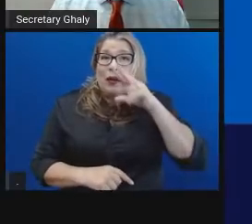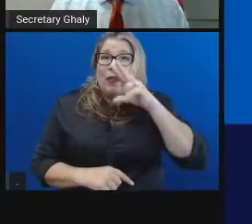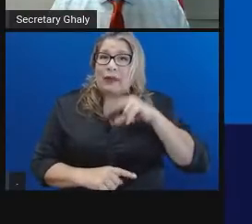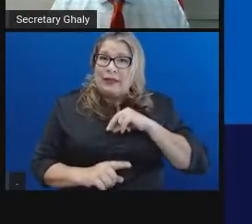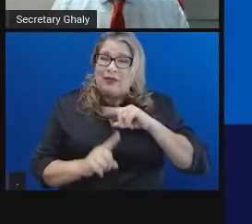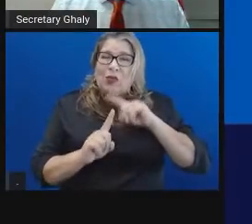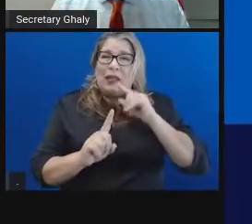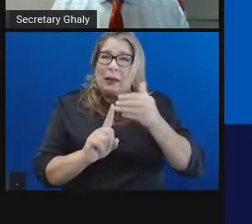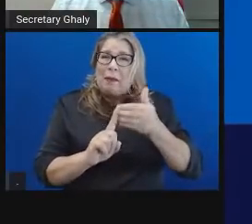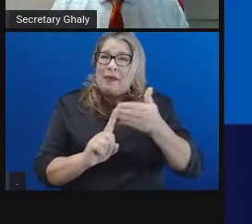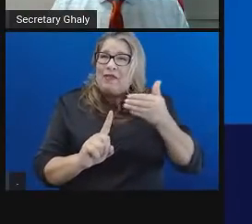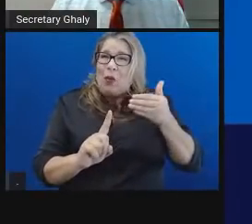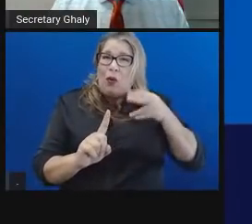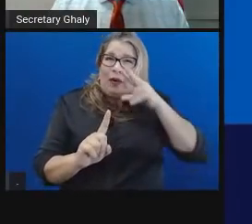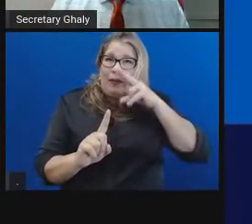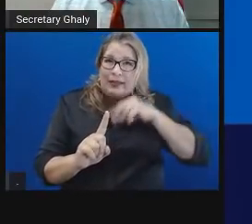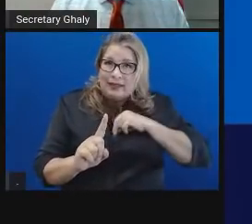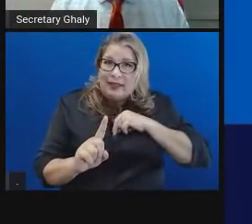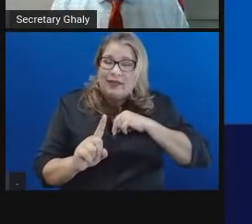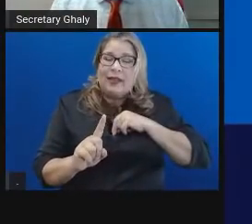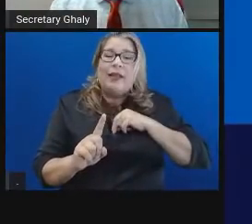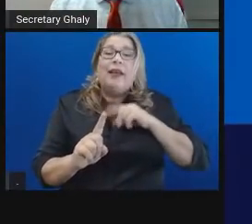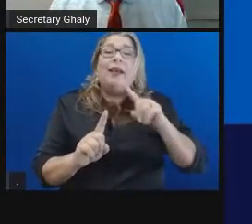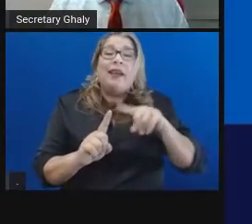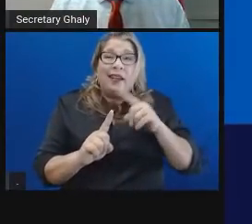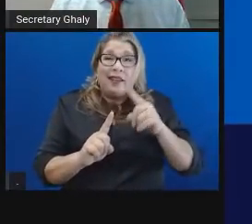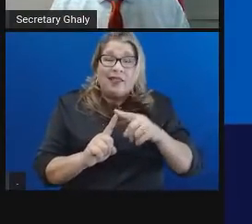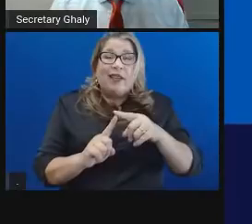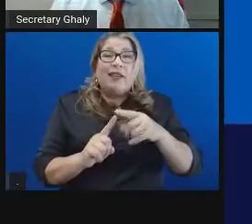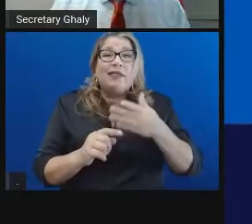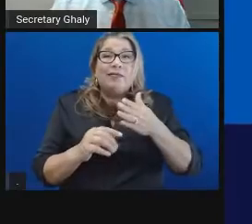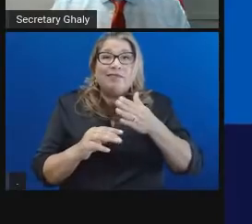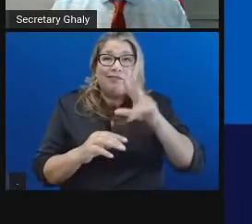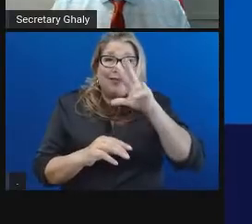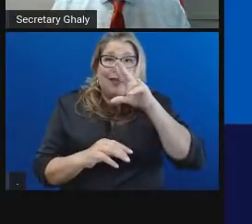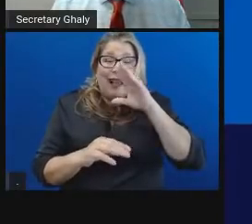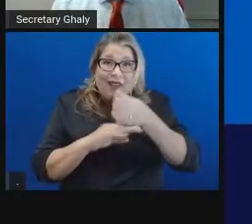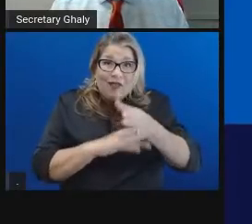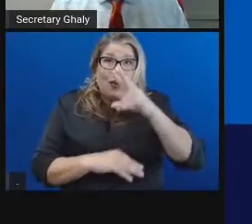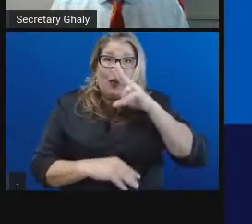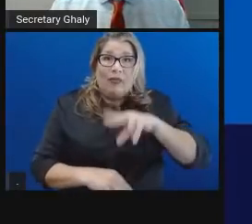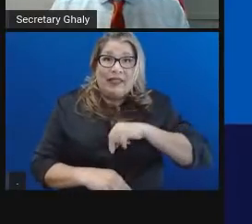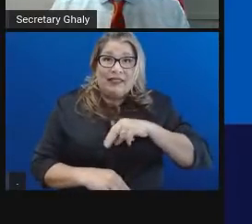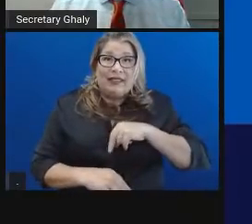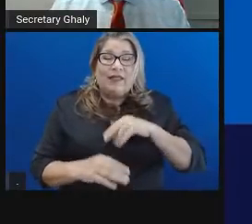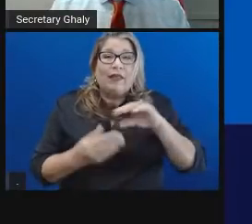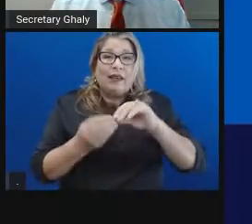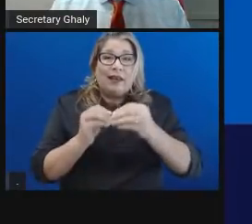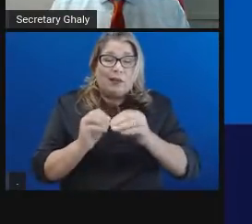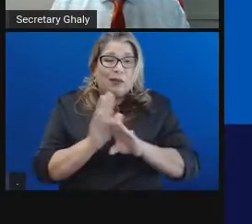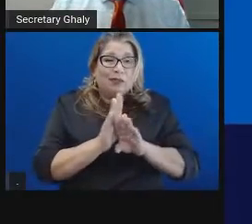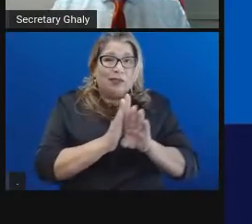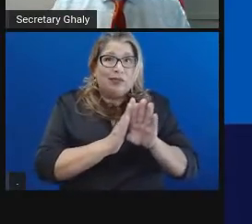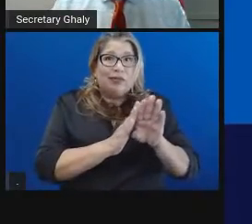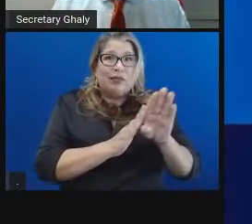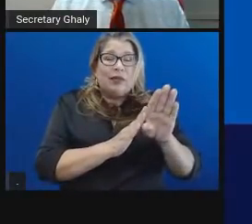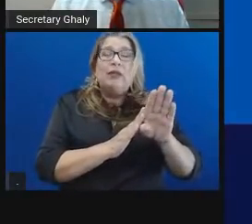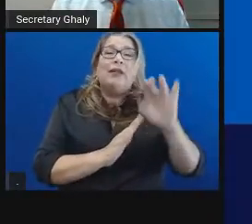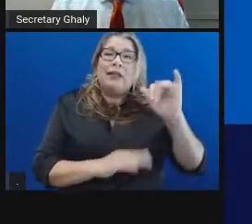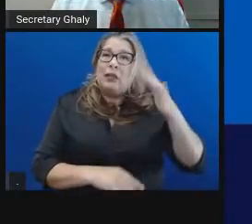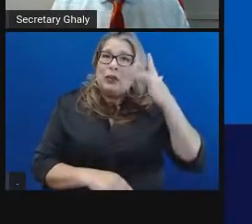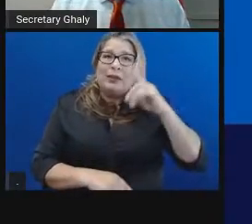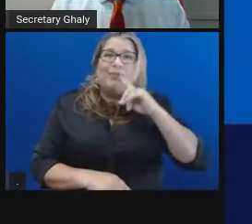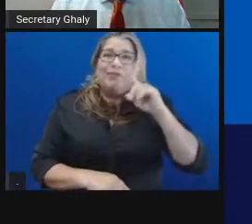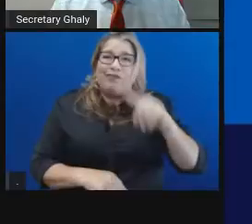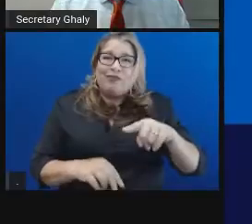Thanksgiving, punctuated by that post-Thanksgiving surge in cases. And we knew then, as we entered the regional stay-at-home order in some of